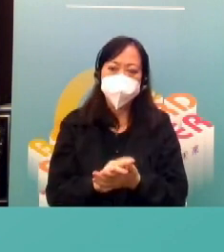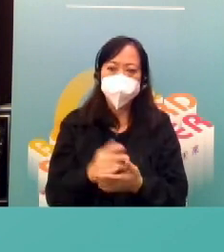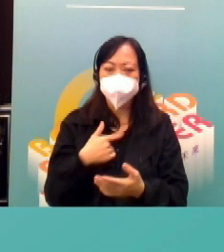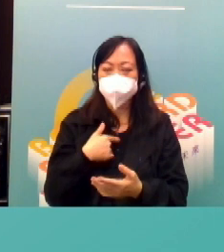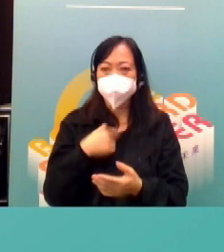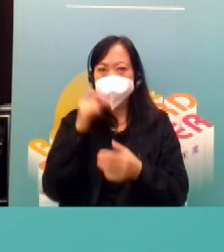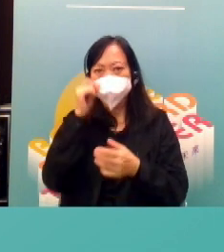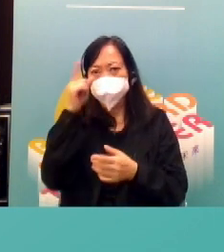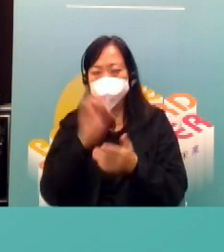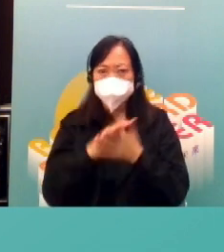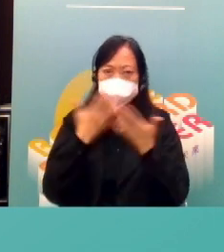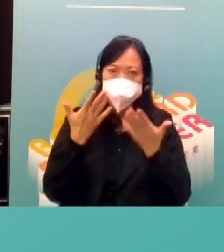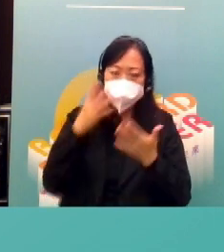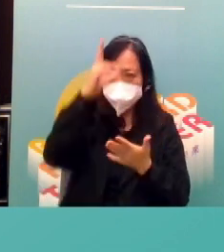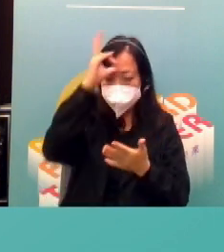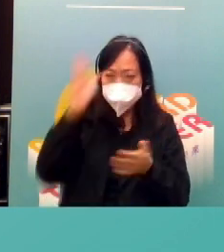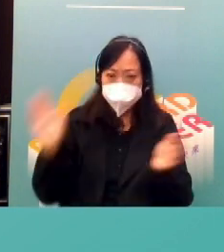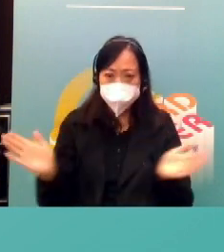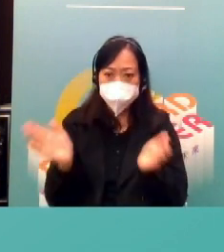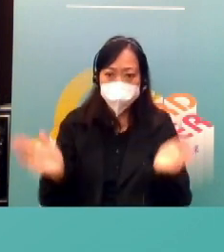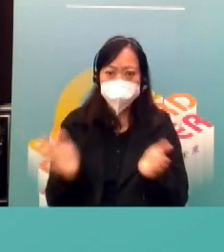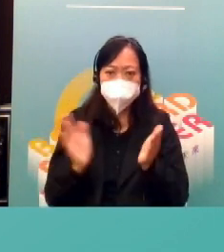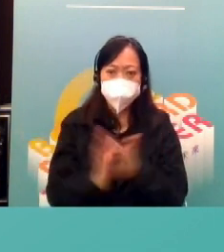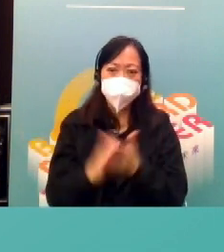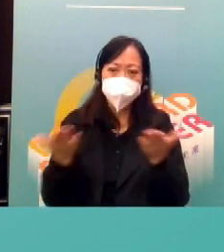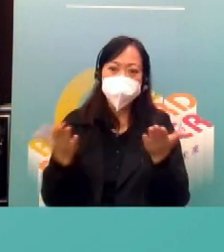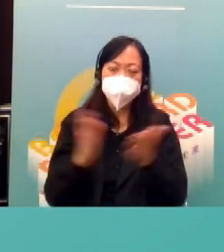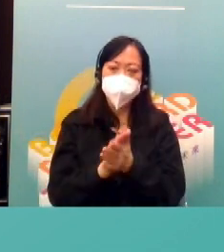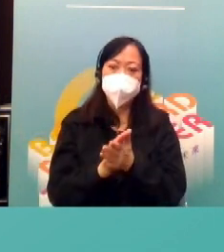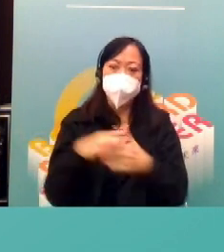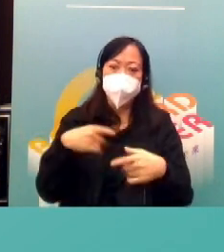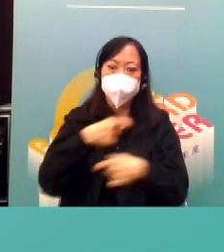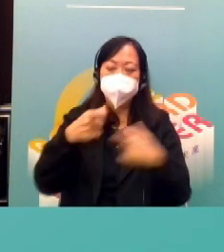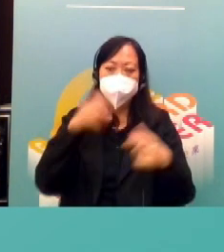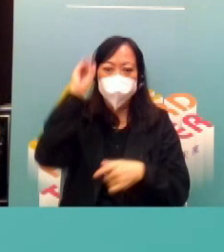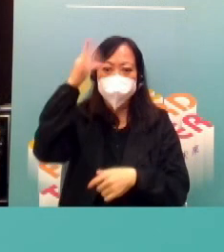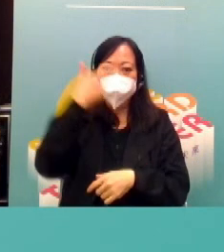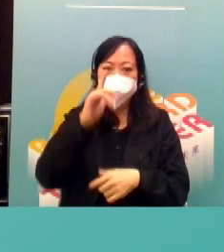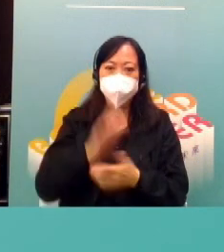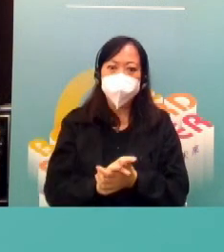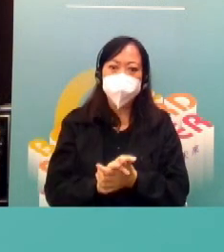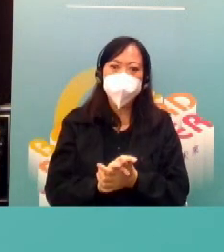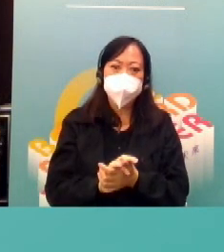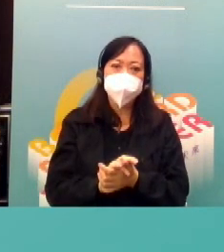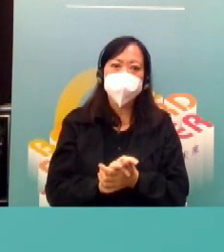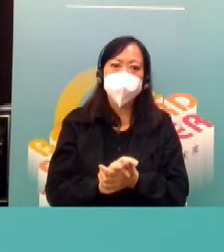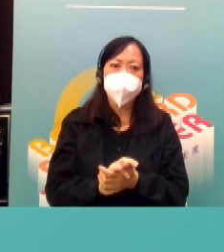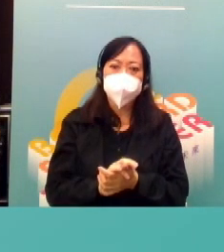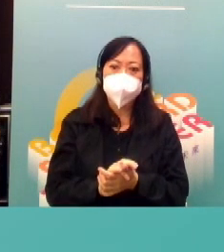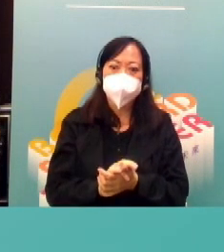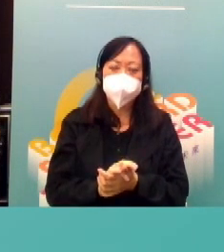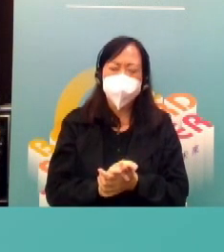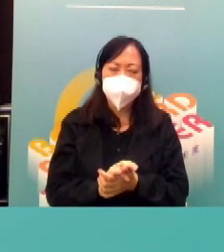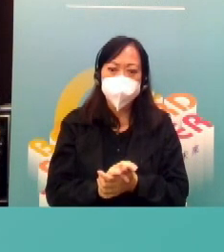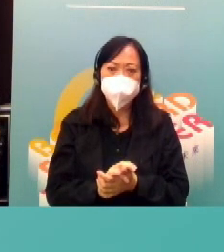business innovation for inclusive and sustainable development, and then just really finish on some key messages. So firstly, I mean, as we all know, I